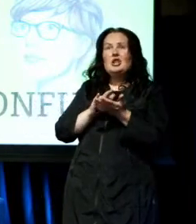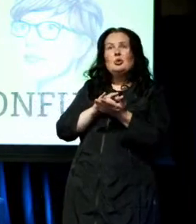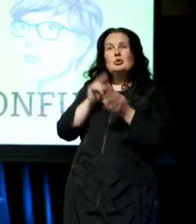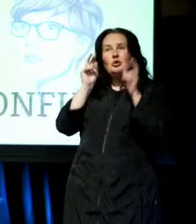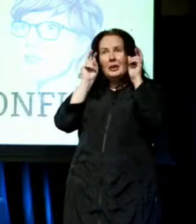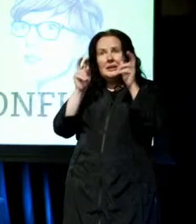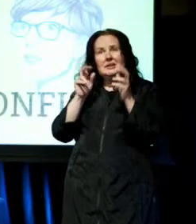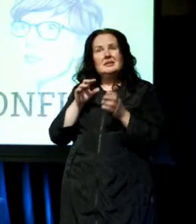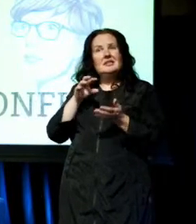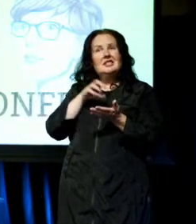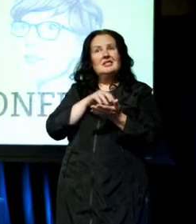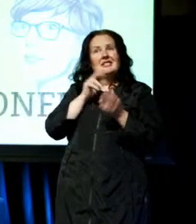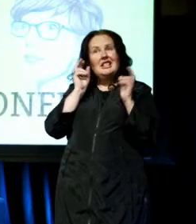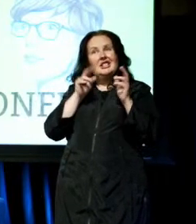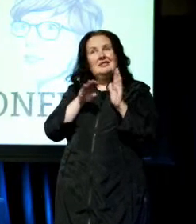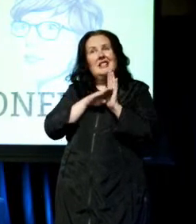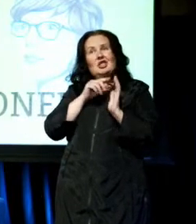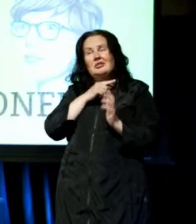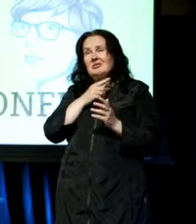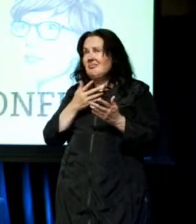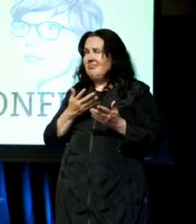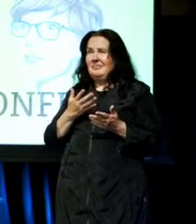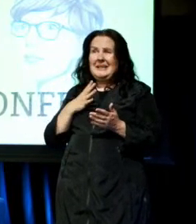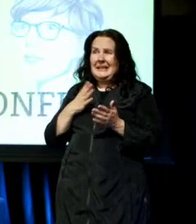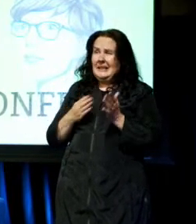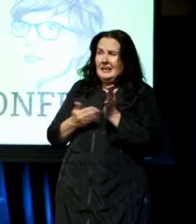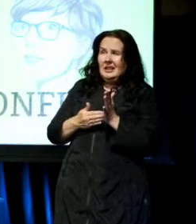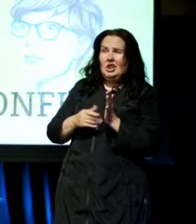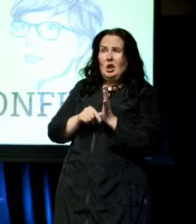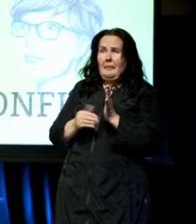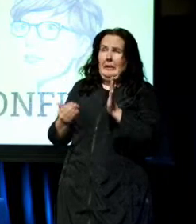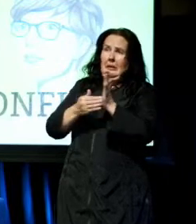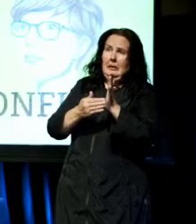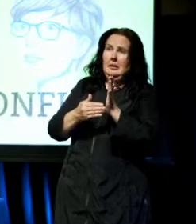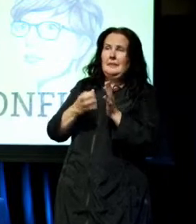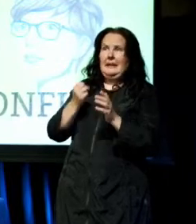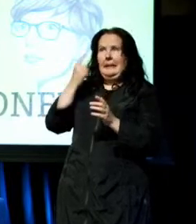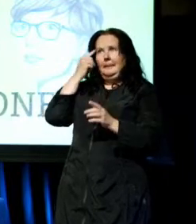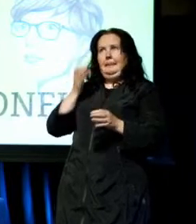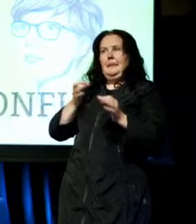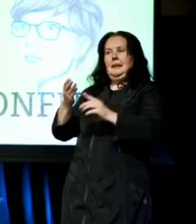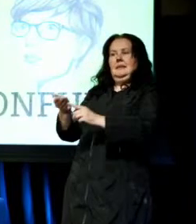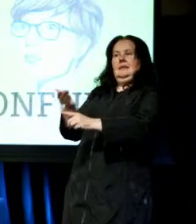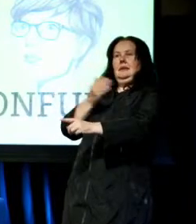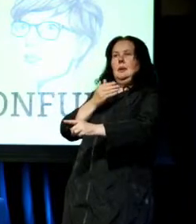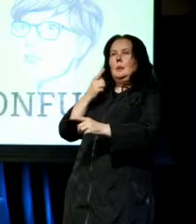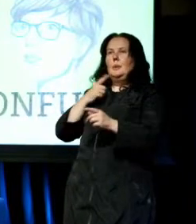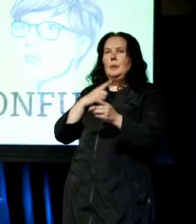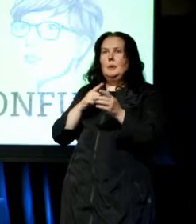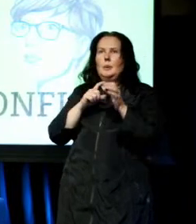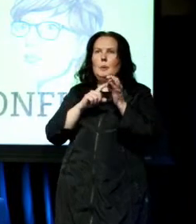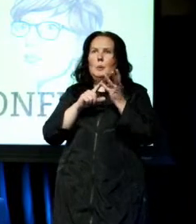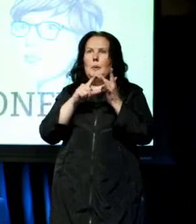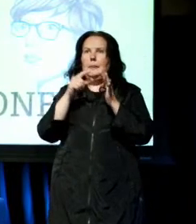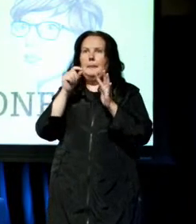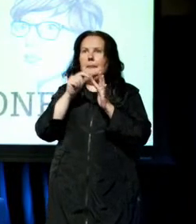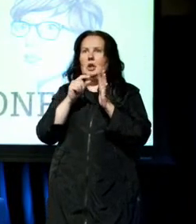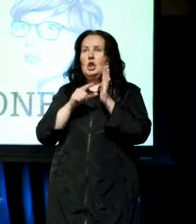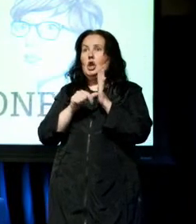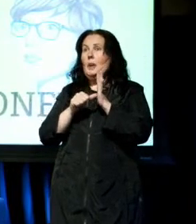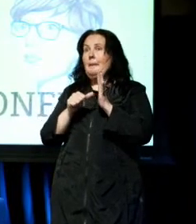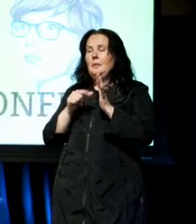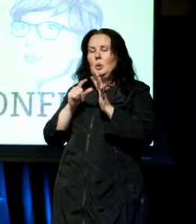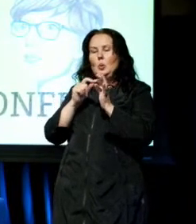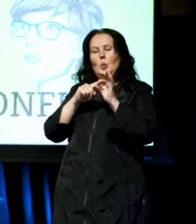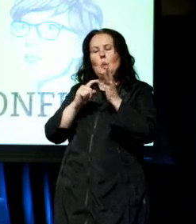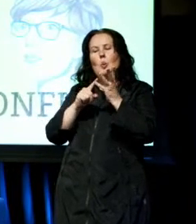kind of allow extra time for. Mm. And I think that's part of what makes crip time so special, is that mostly it's non-disabled